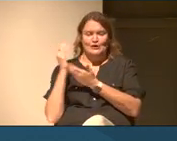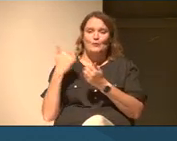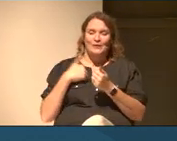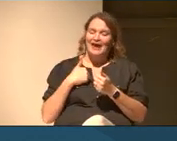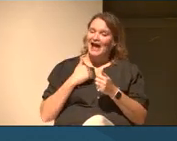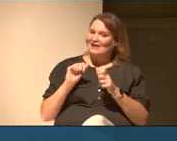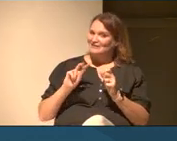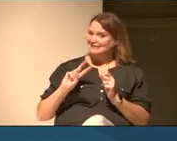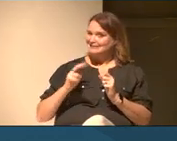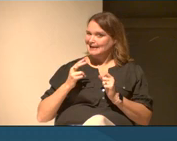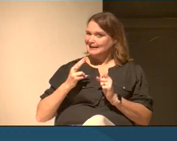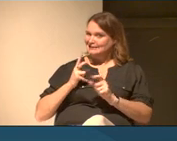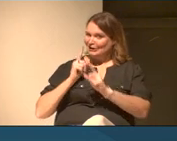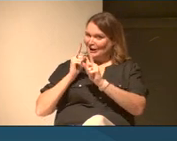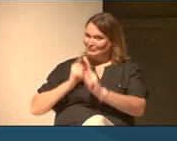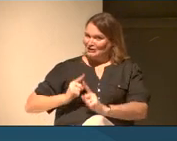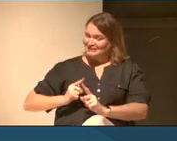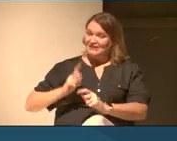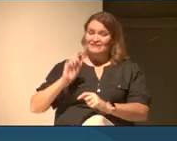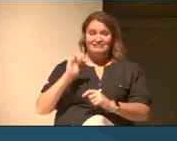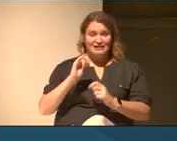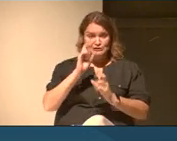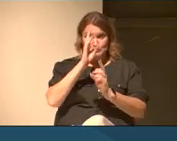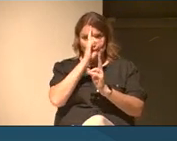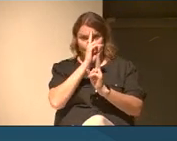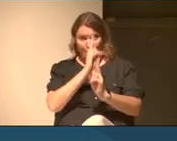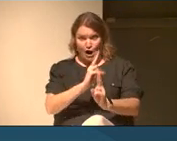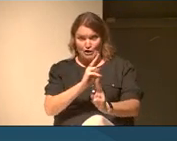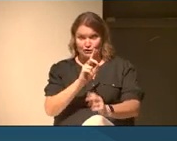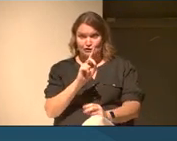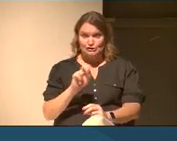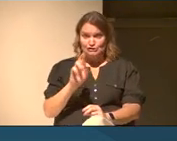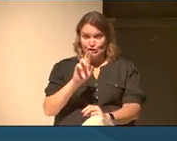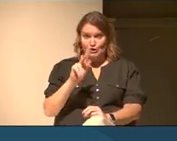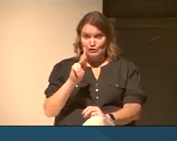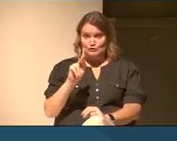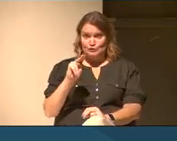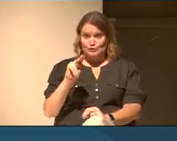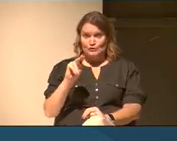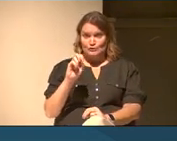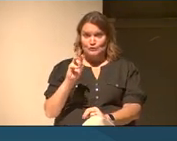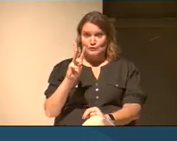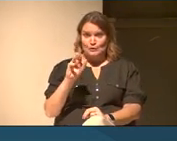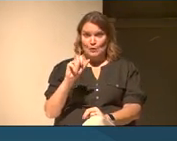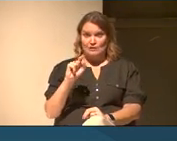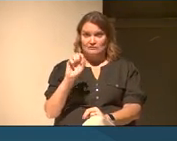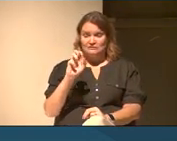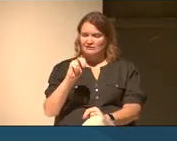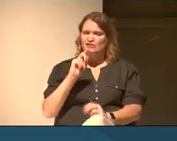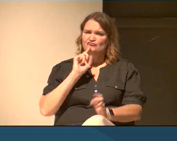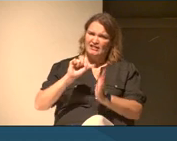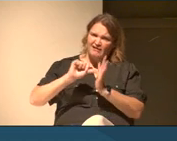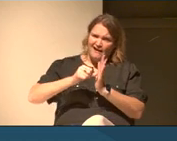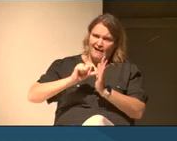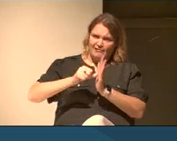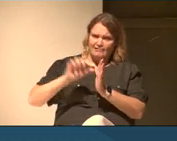secondary objective, and that is kind of to honor Dr. Knowlton and to highlight the work that she's